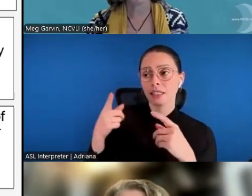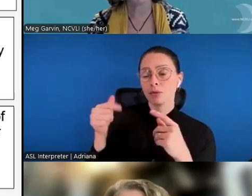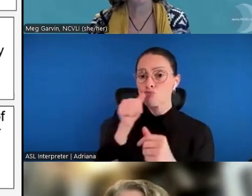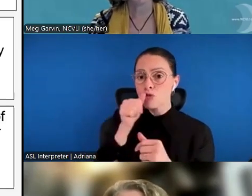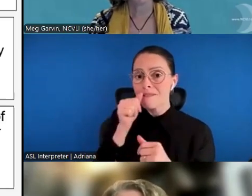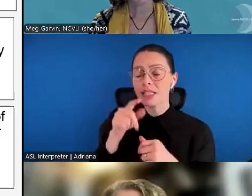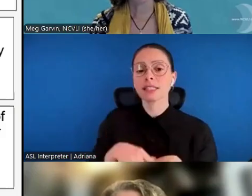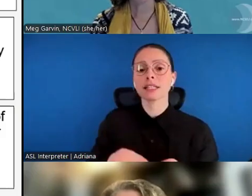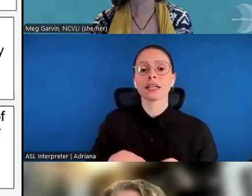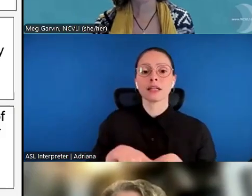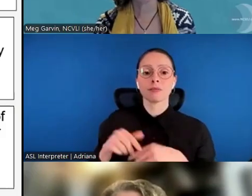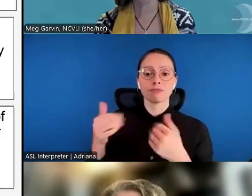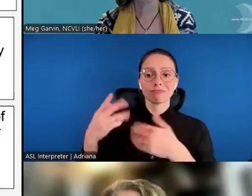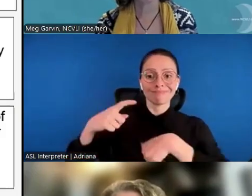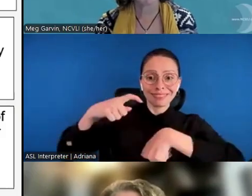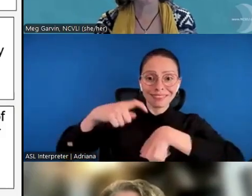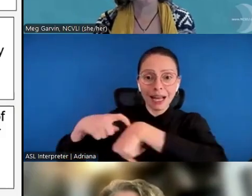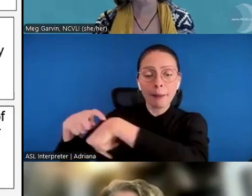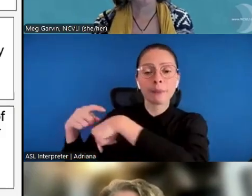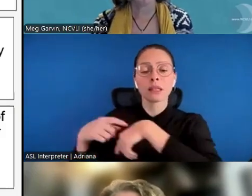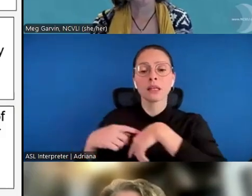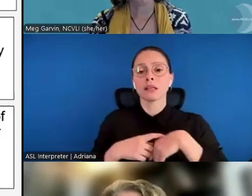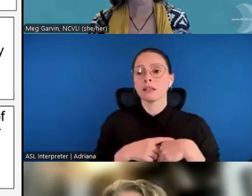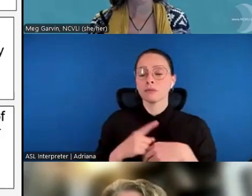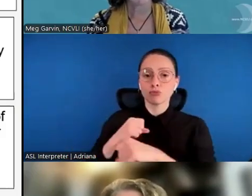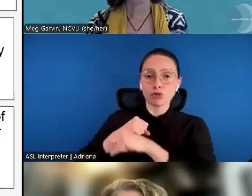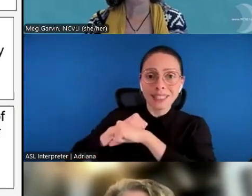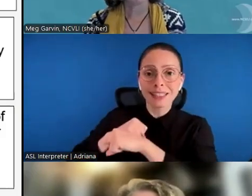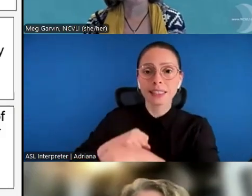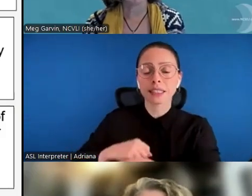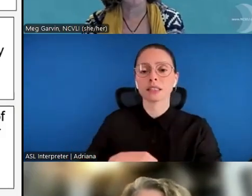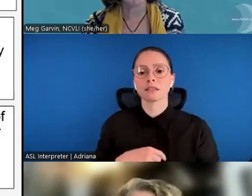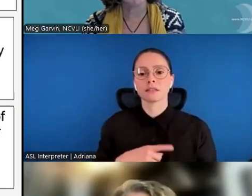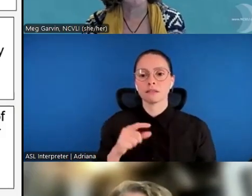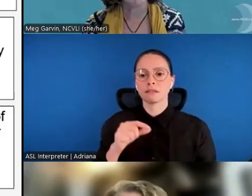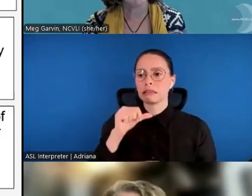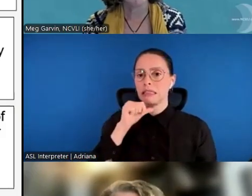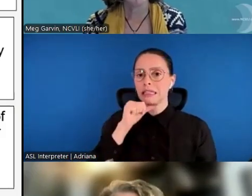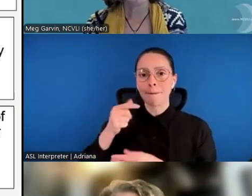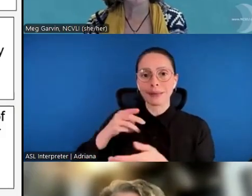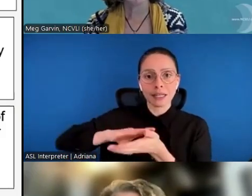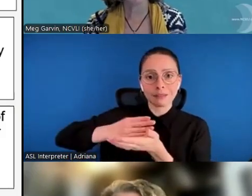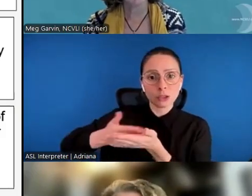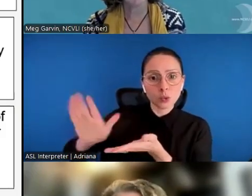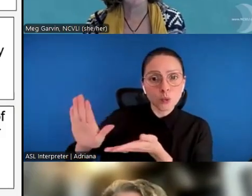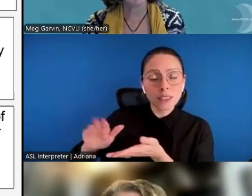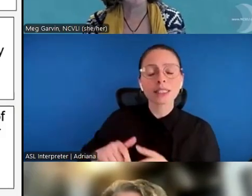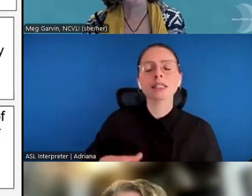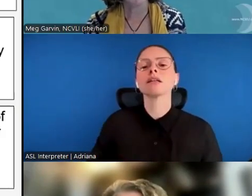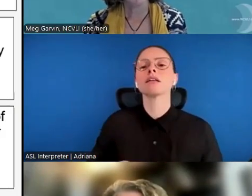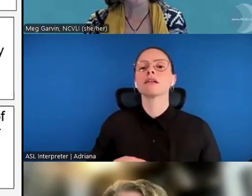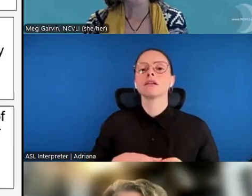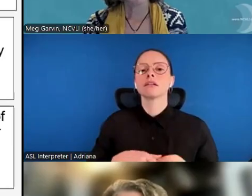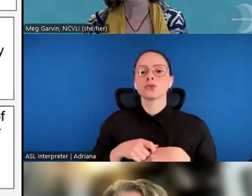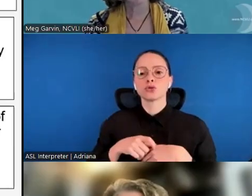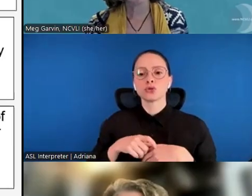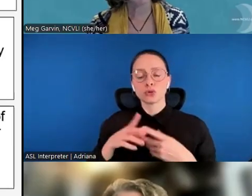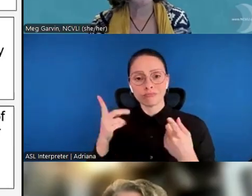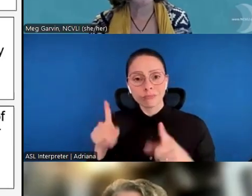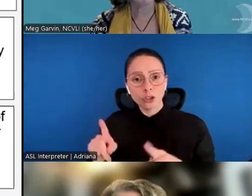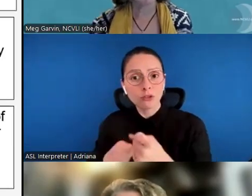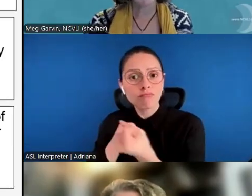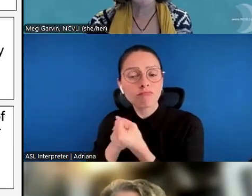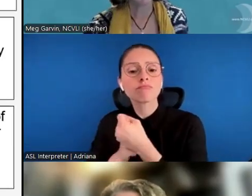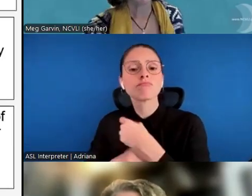notice, to be reasonably protected, to not be excluded, to confer, to be